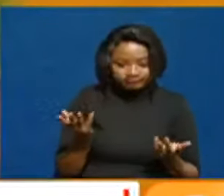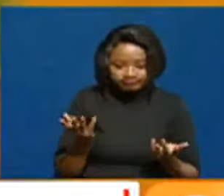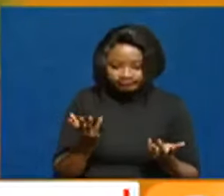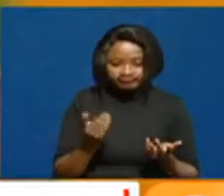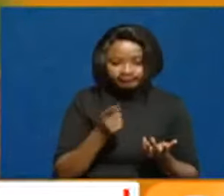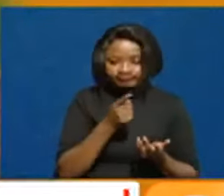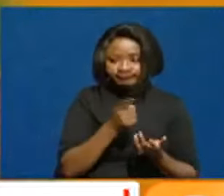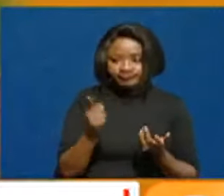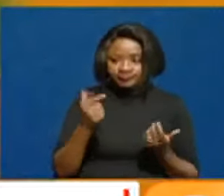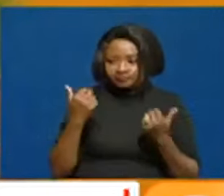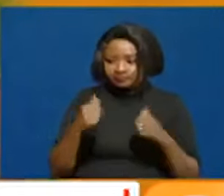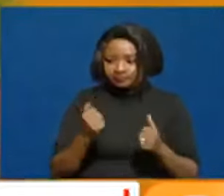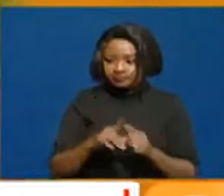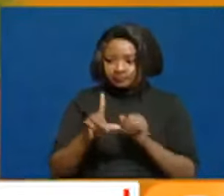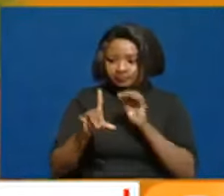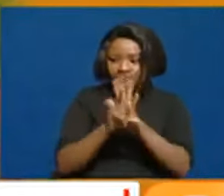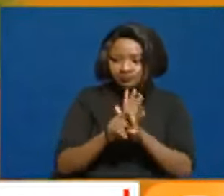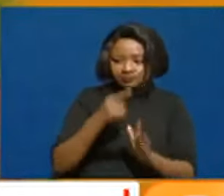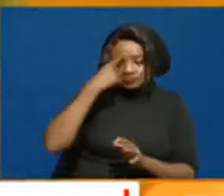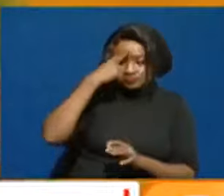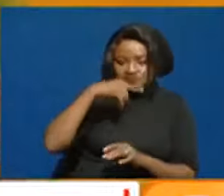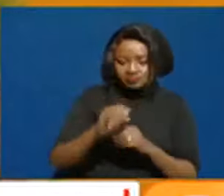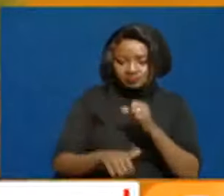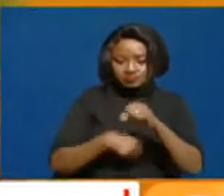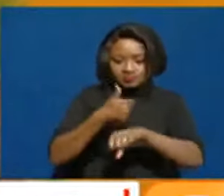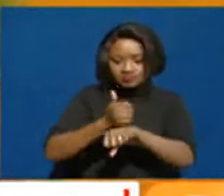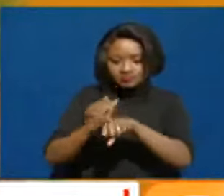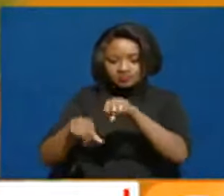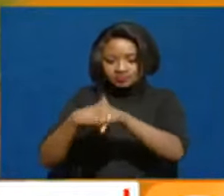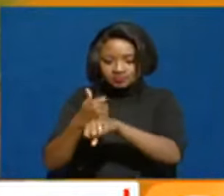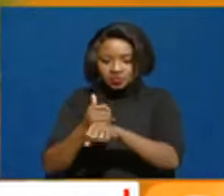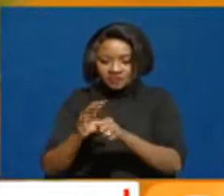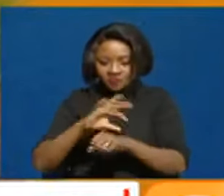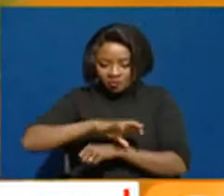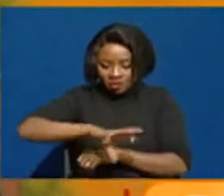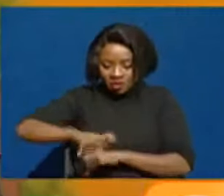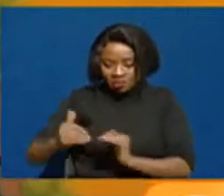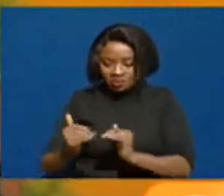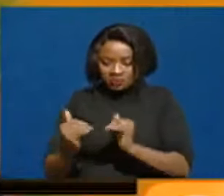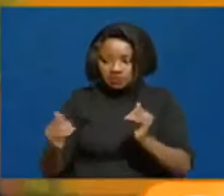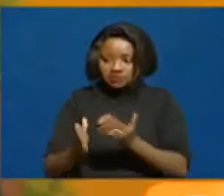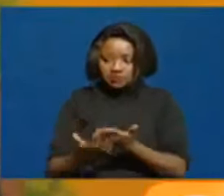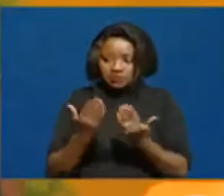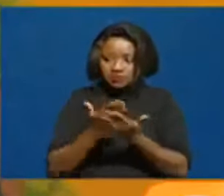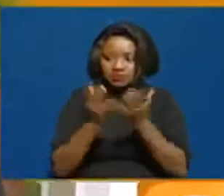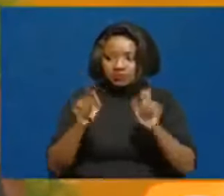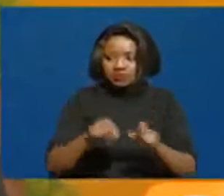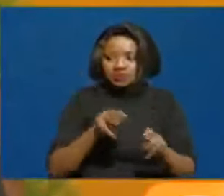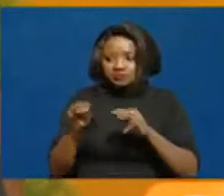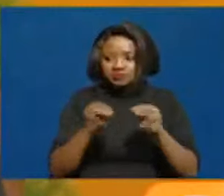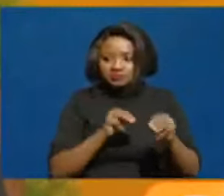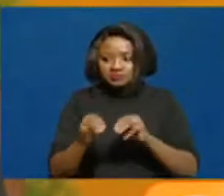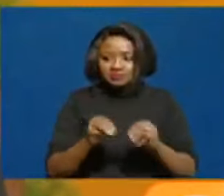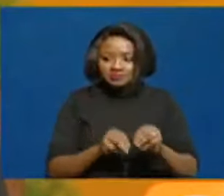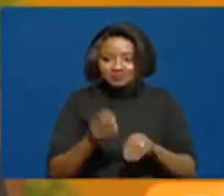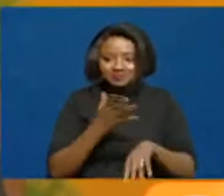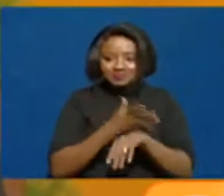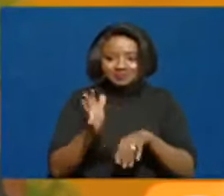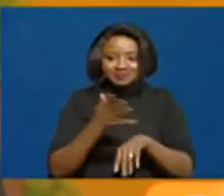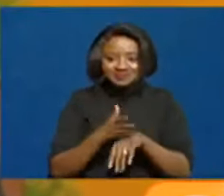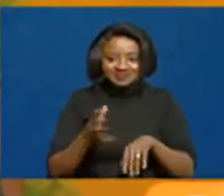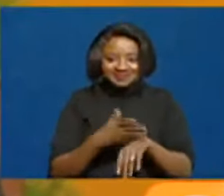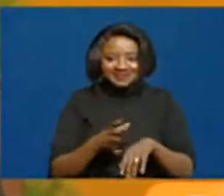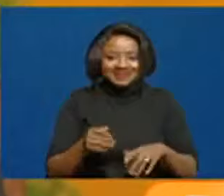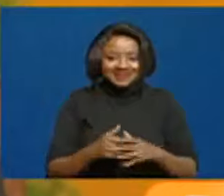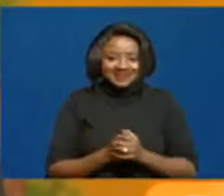and do legislation policies at the county level that can enable them to be able to manage the waste? At KCAC, we